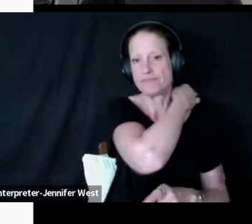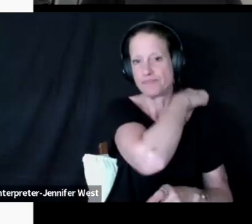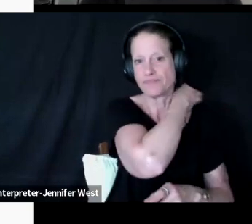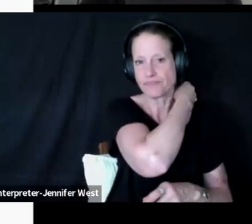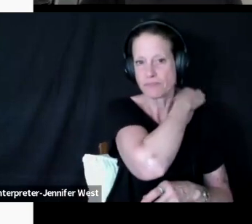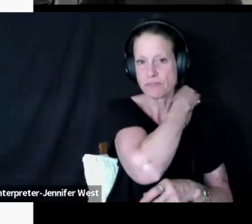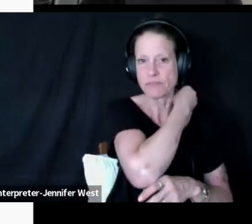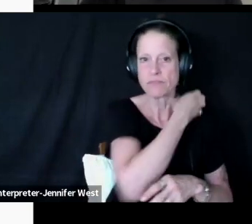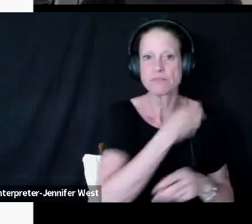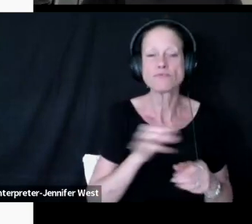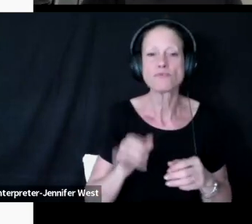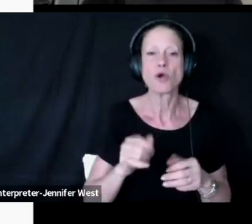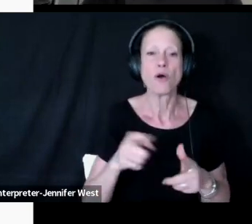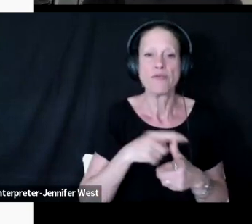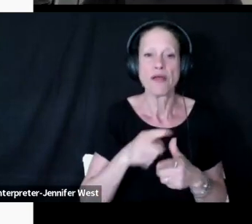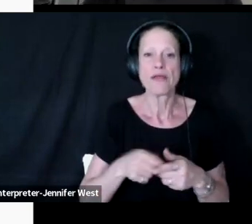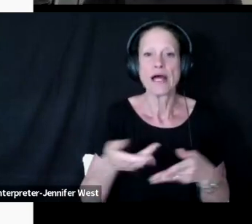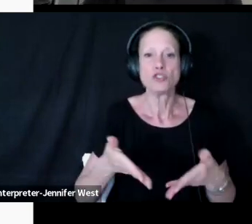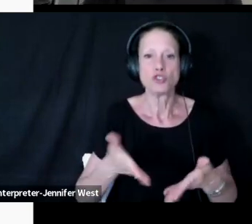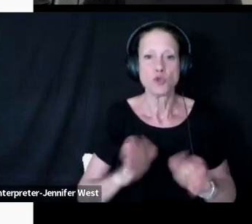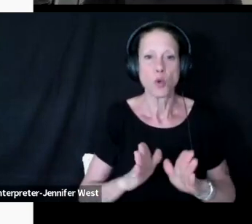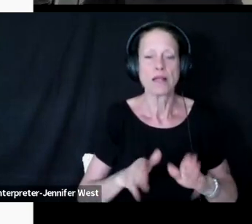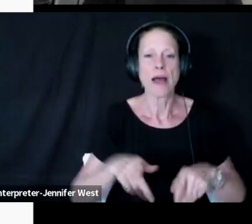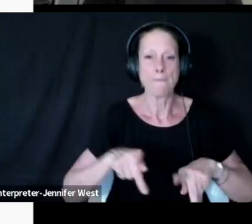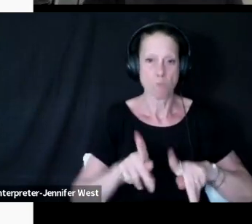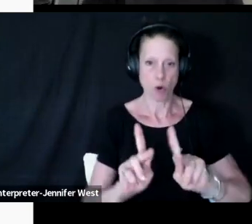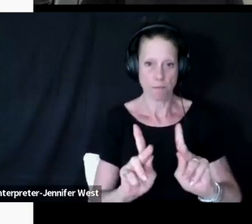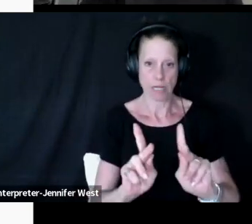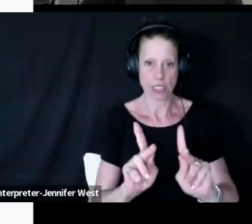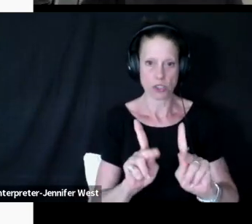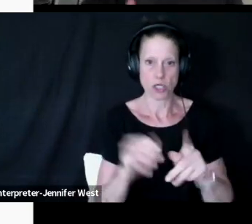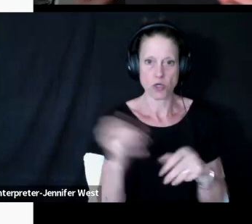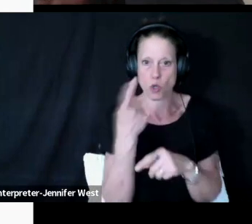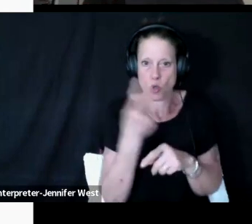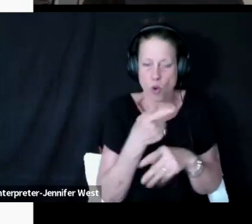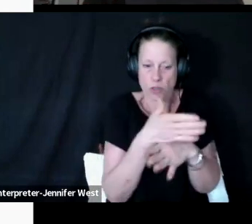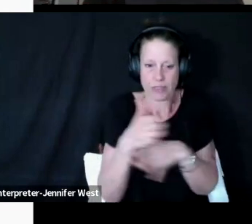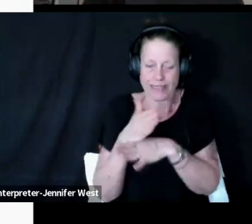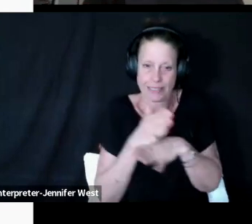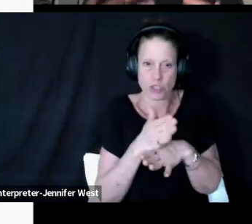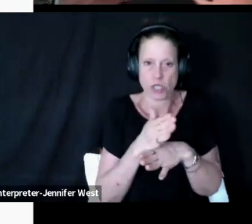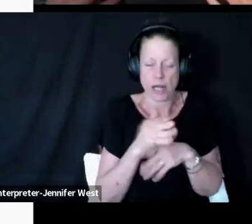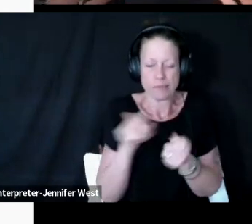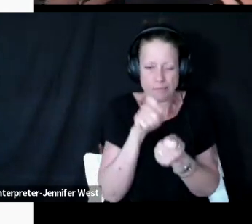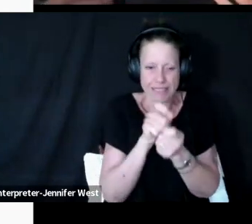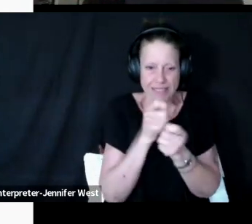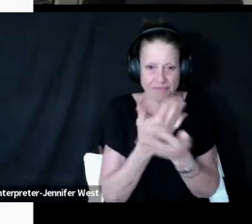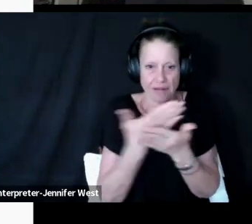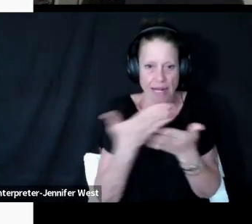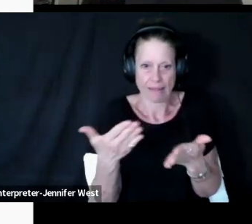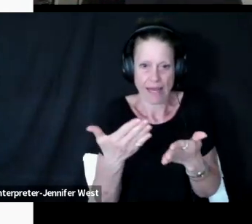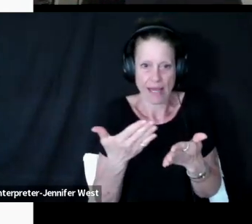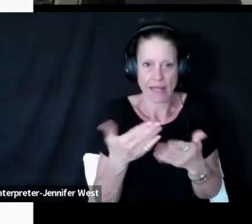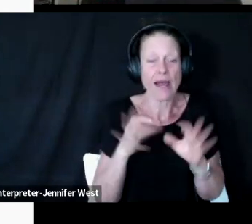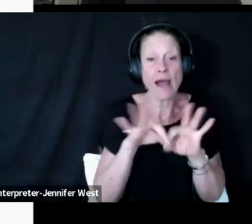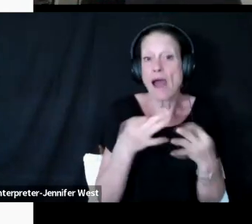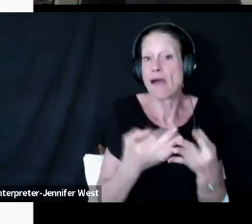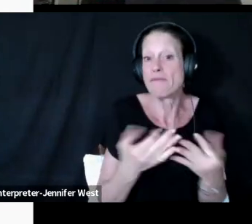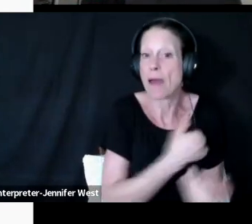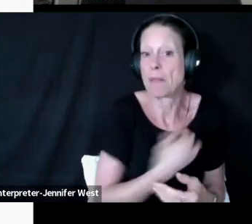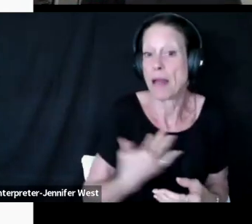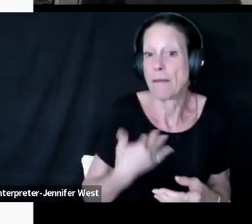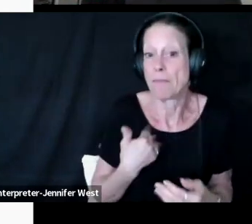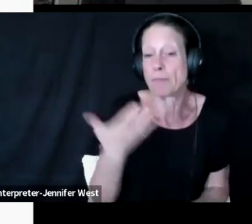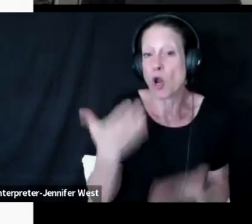on who the individual is, you're going to only share certain things. If it's a family member or a guardian, you may choose